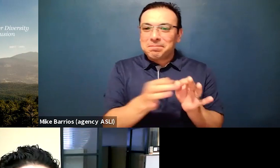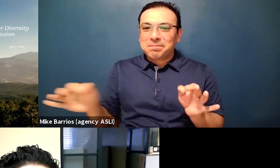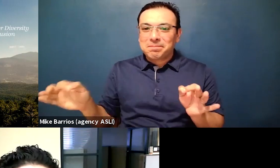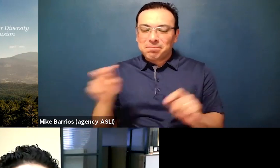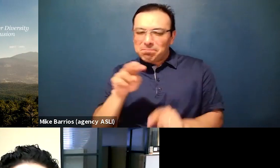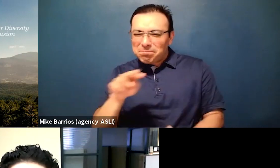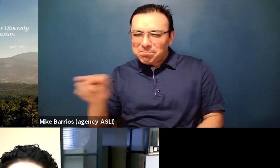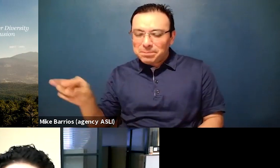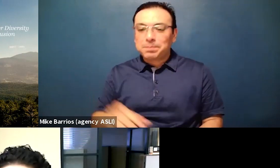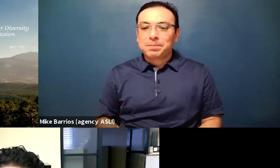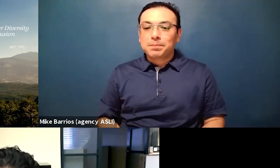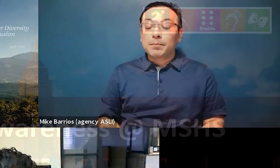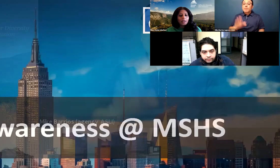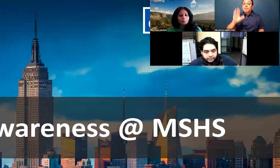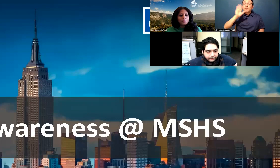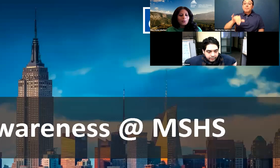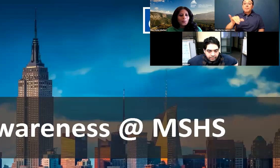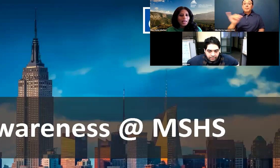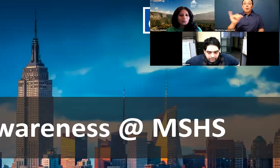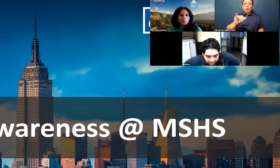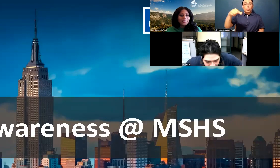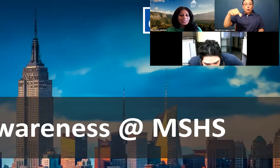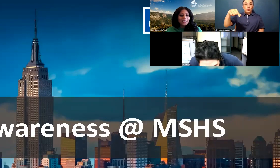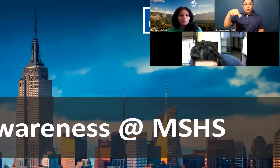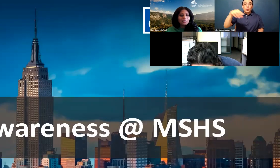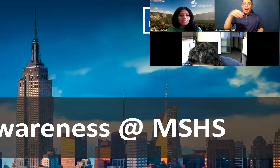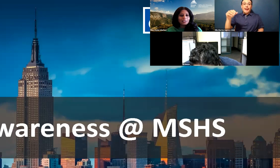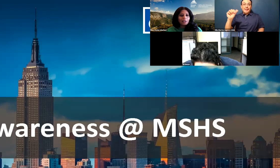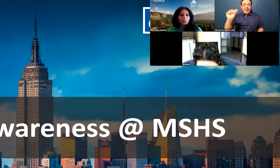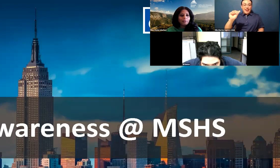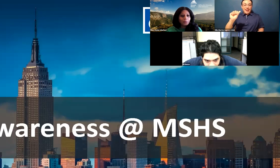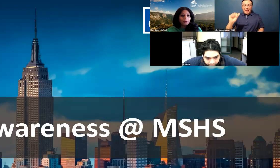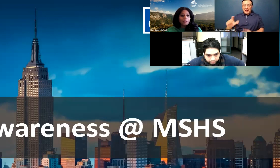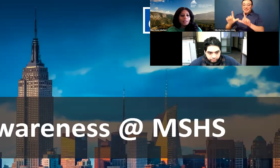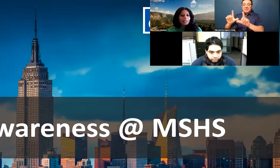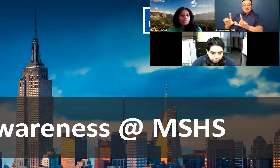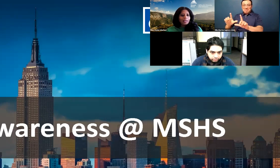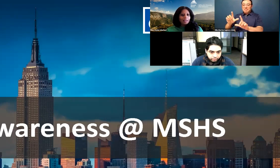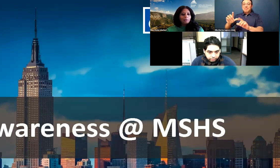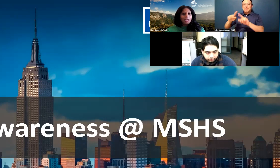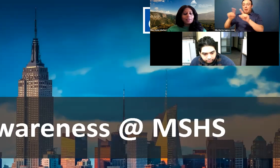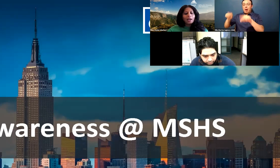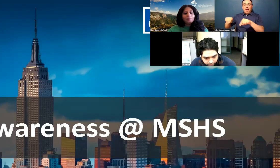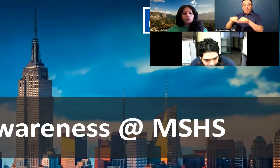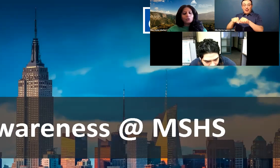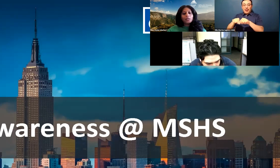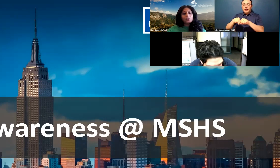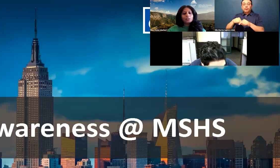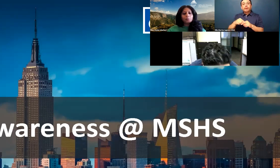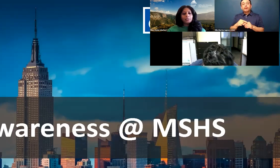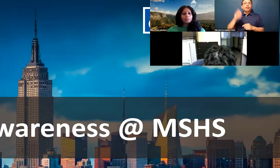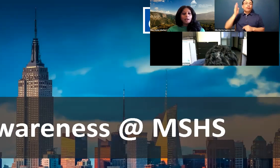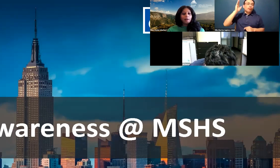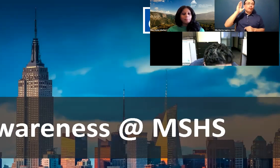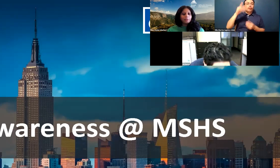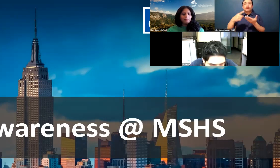have a QA function ready for you. So as the presentation is going forward, if you have any comments or